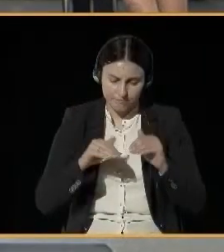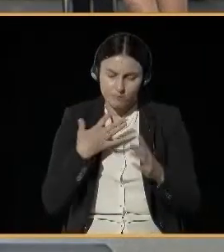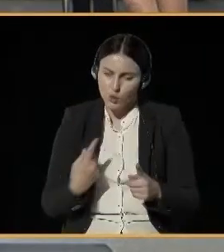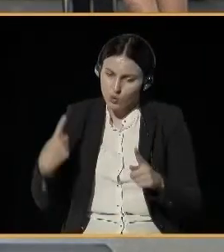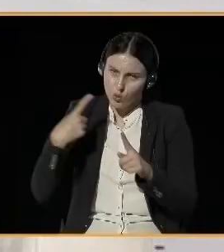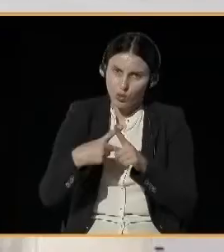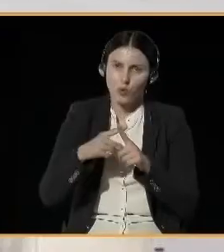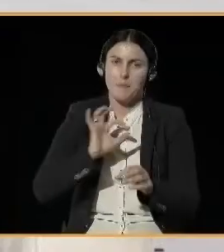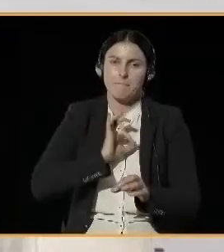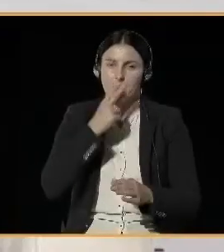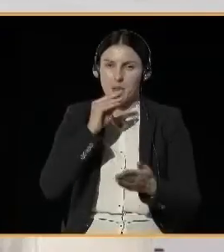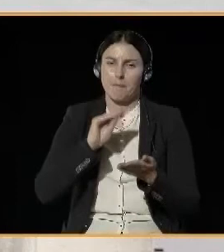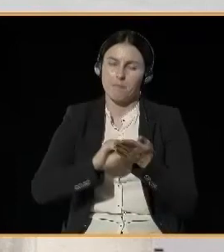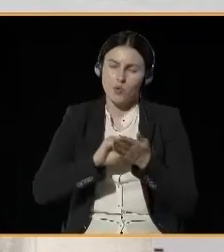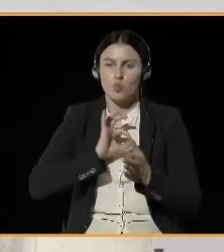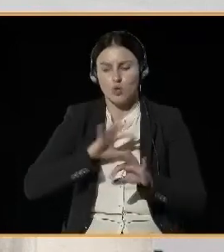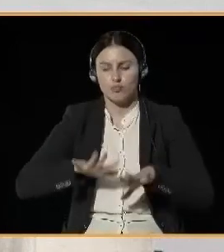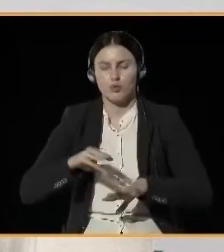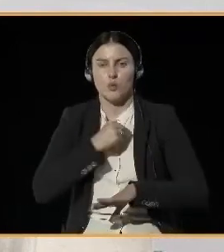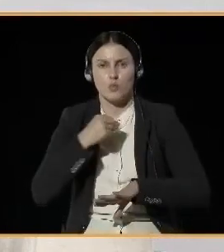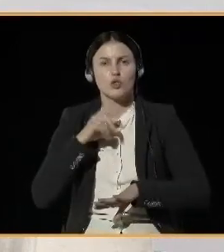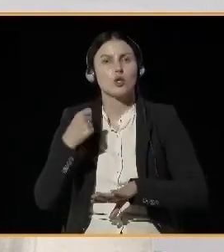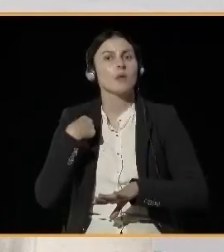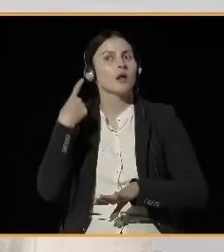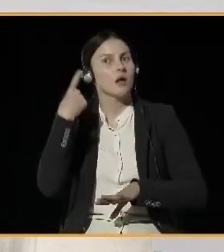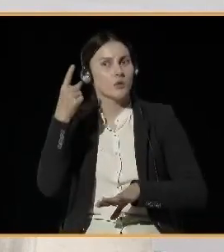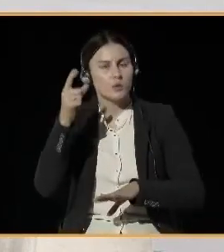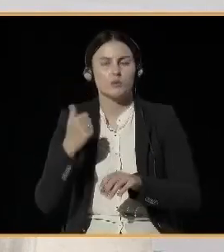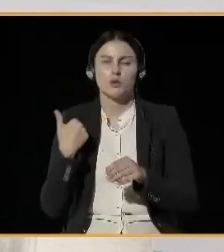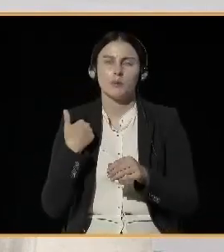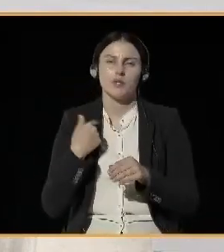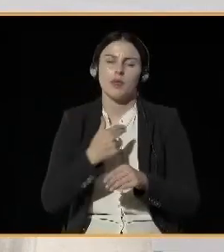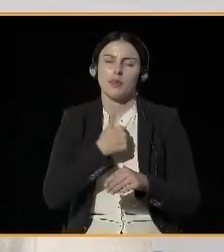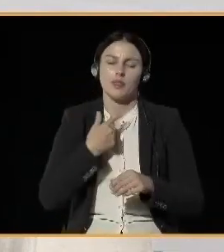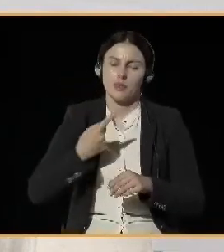of society and communism, which they are actually reluctant to become involved.